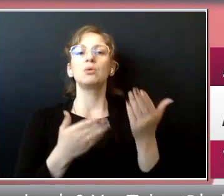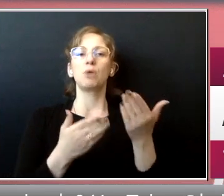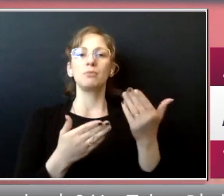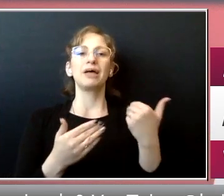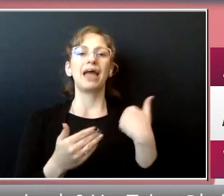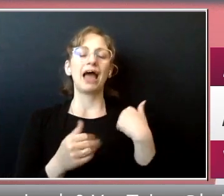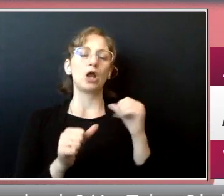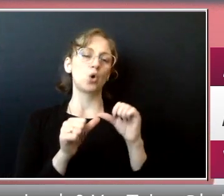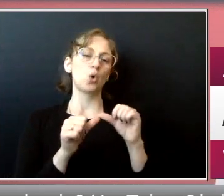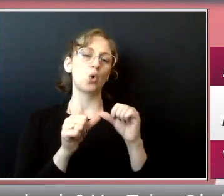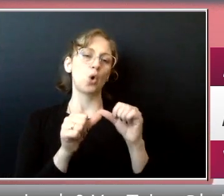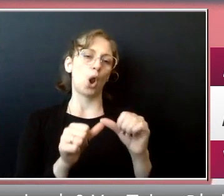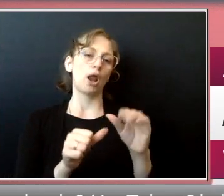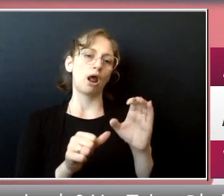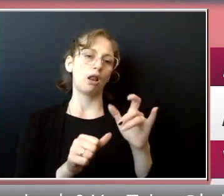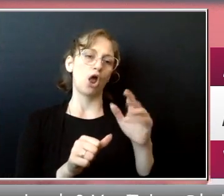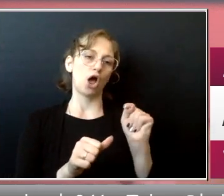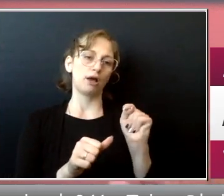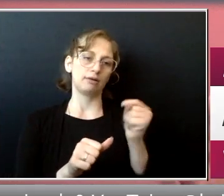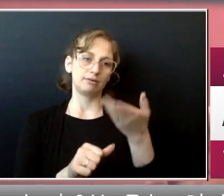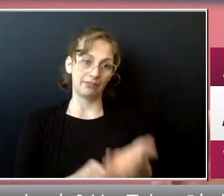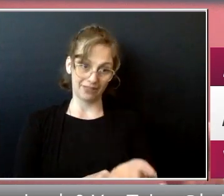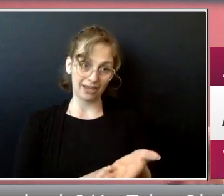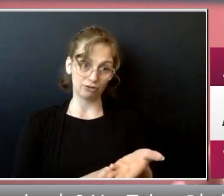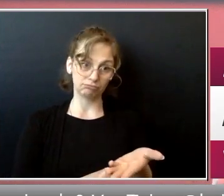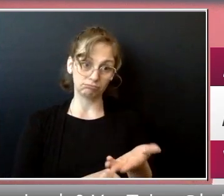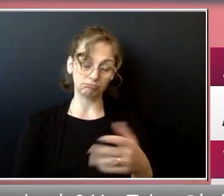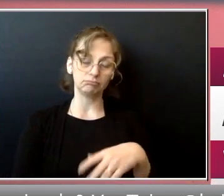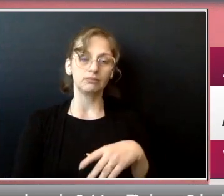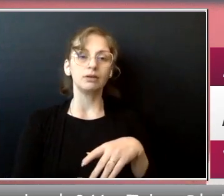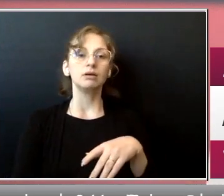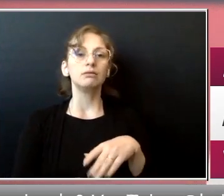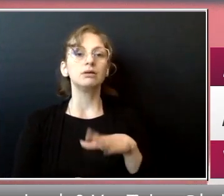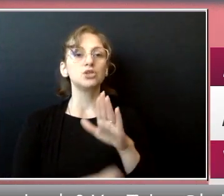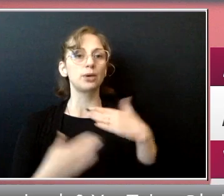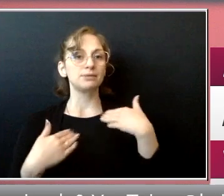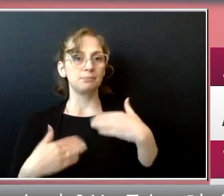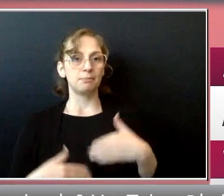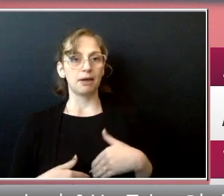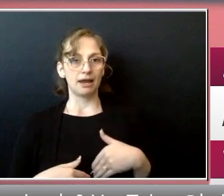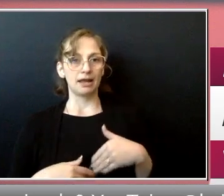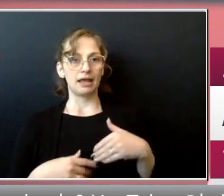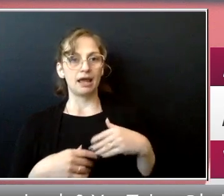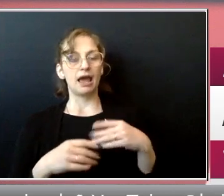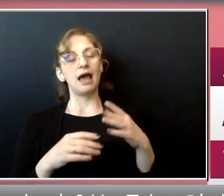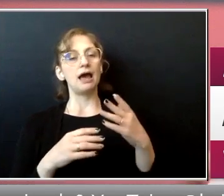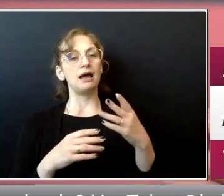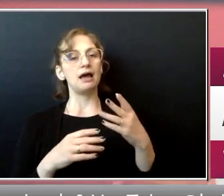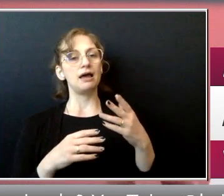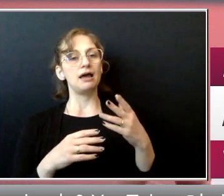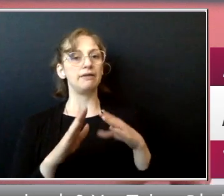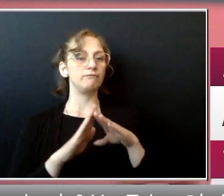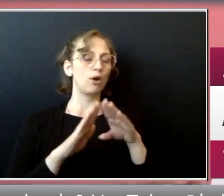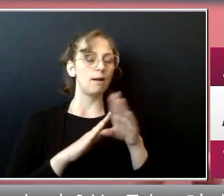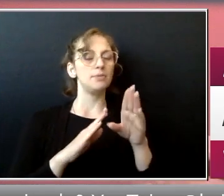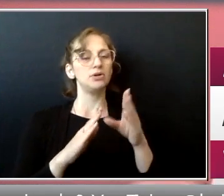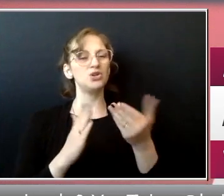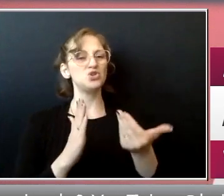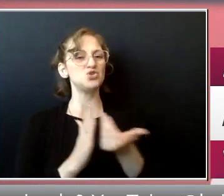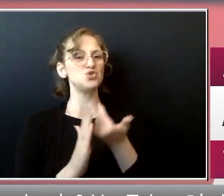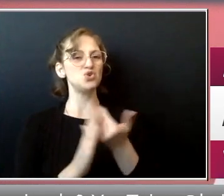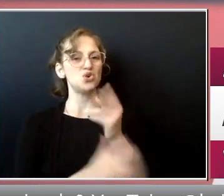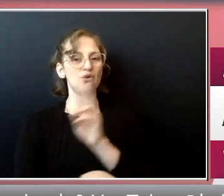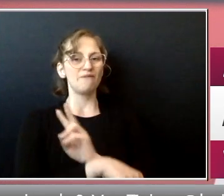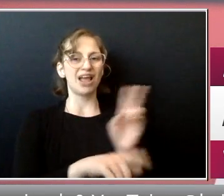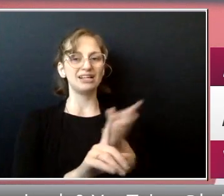his veins, so that cement. And his body had formed what we call collaterals, new veins that went around it. And just the minor injury